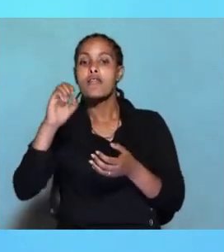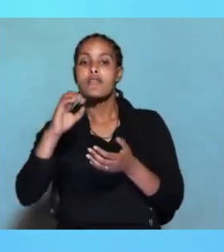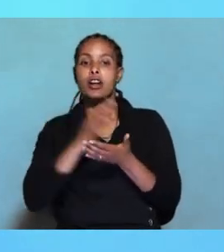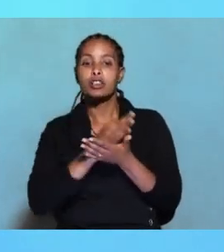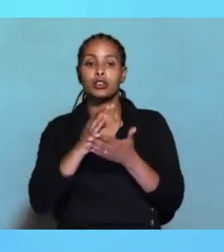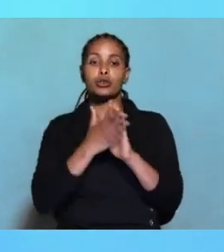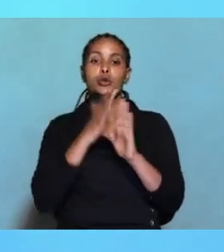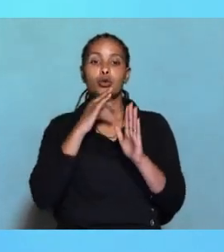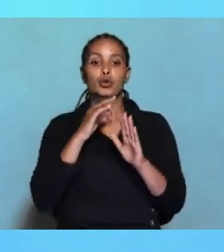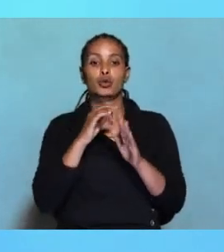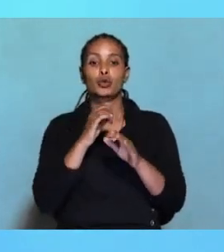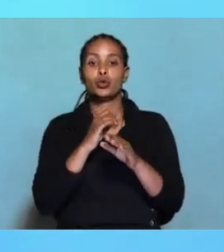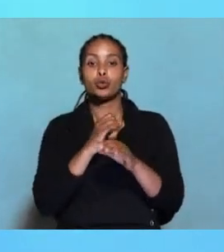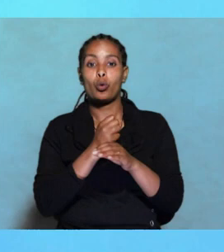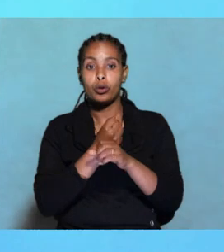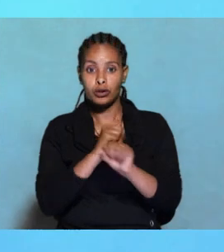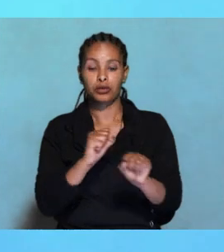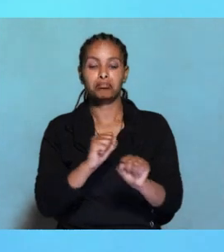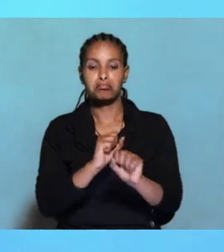solid solution.